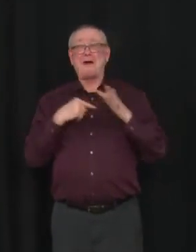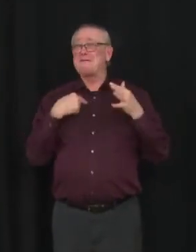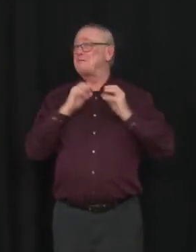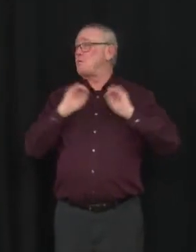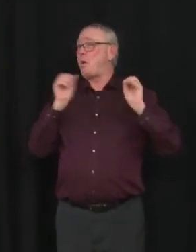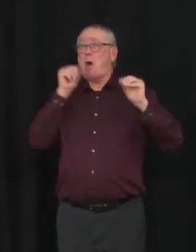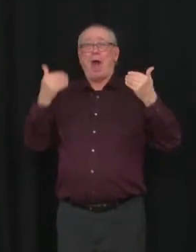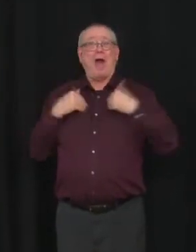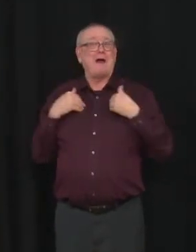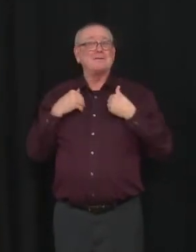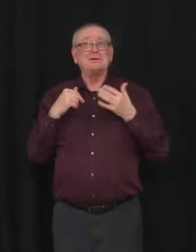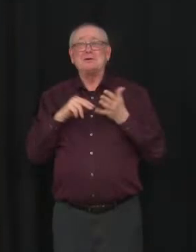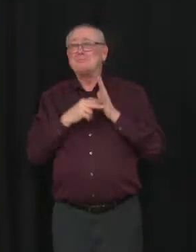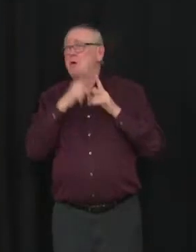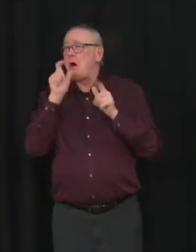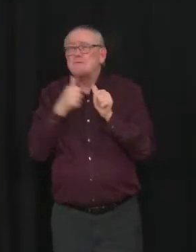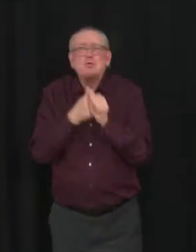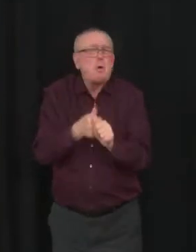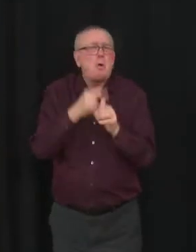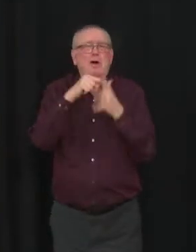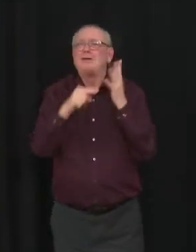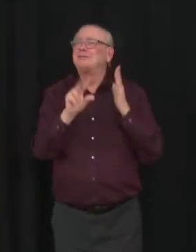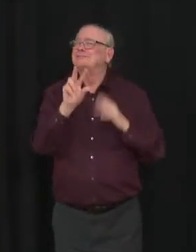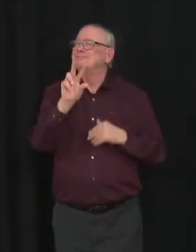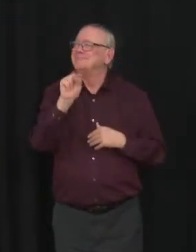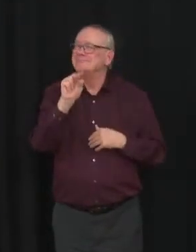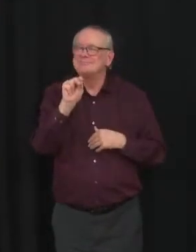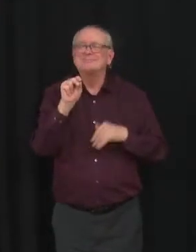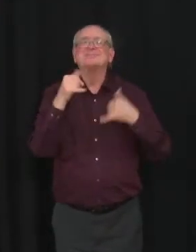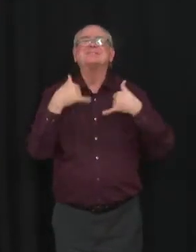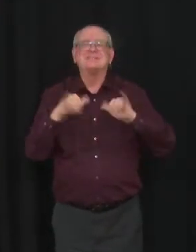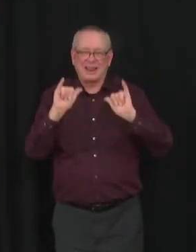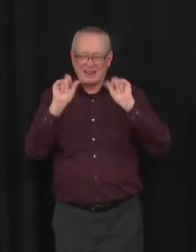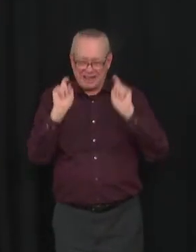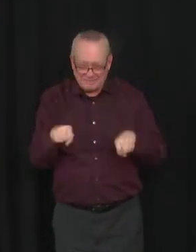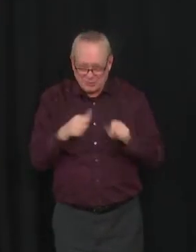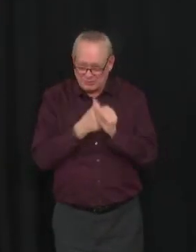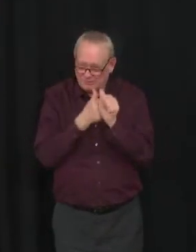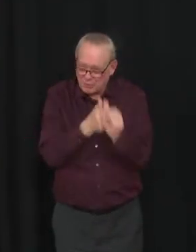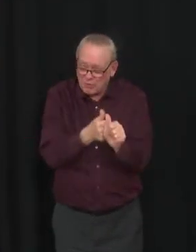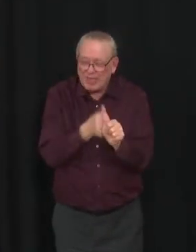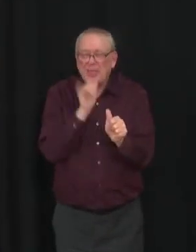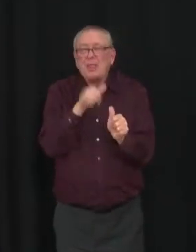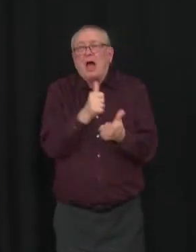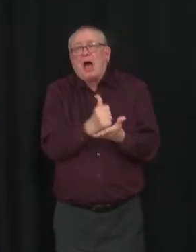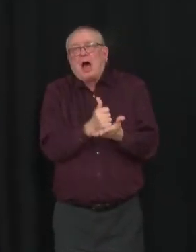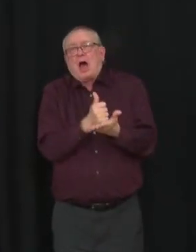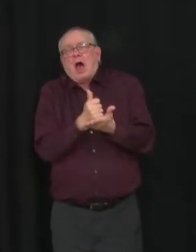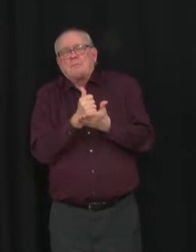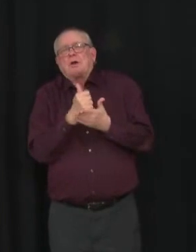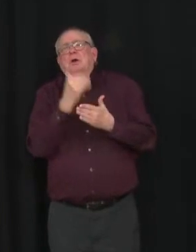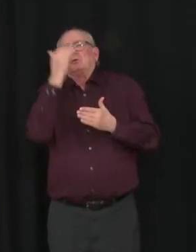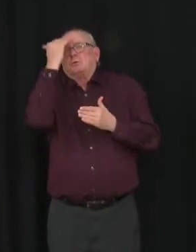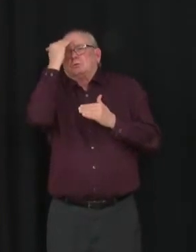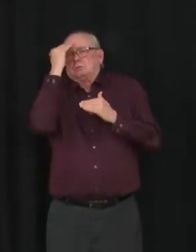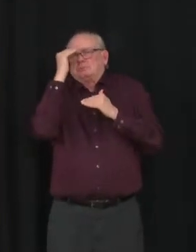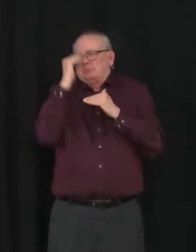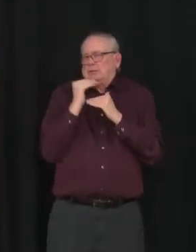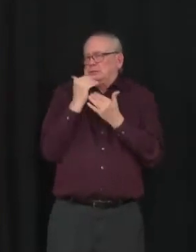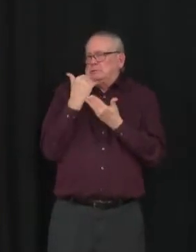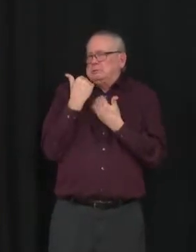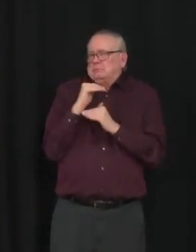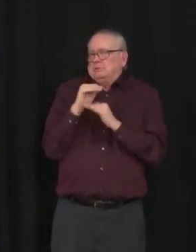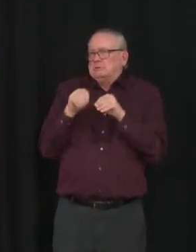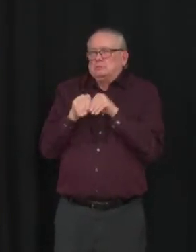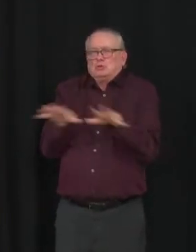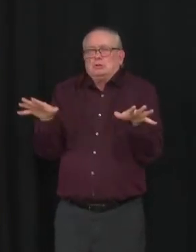But they are a good tool. They give each of us a new way to help reduce the spread of COVID-19. They'll help because Albertans will use